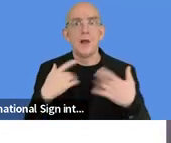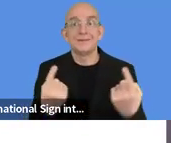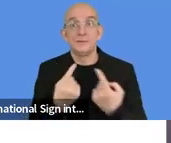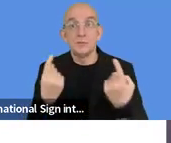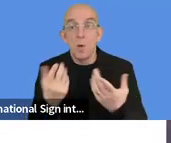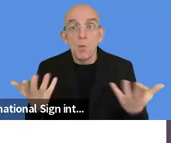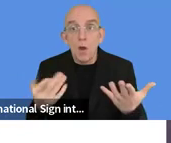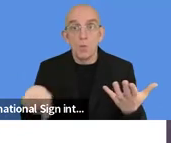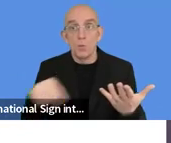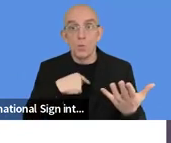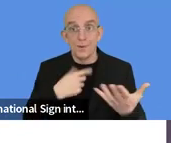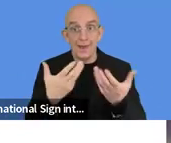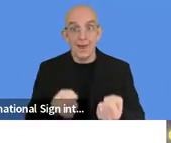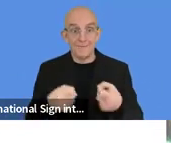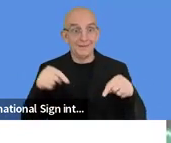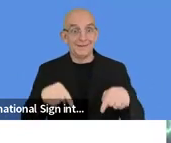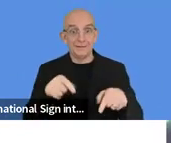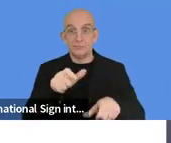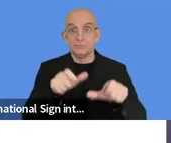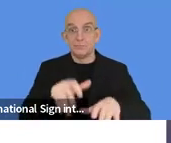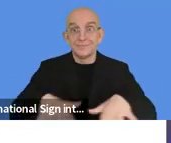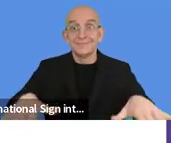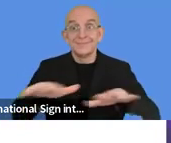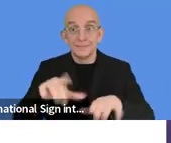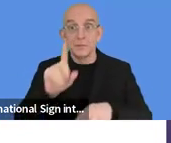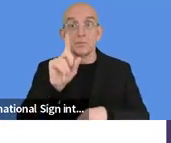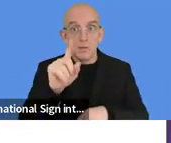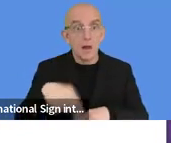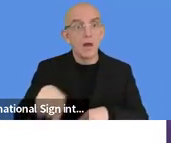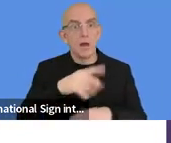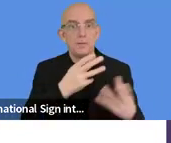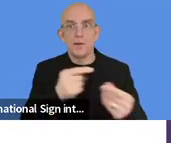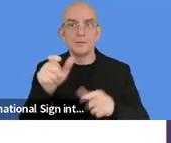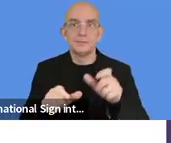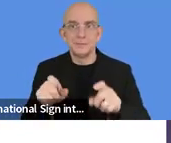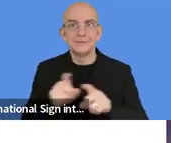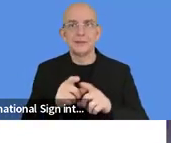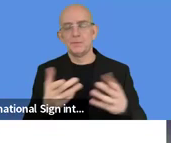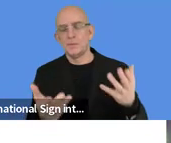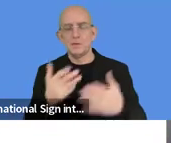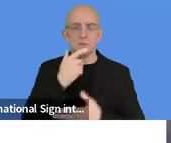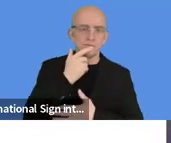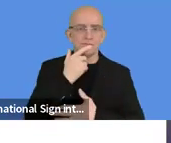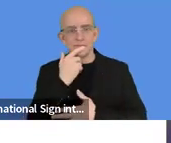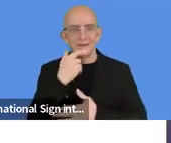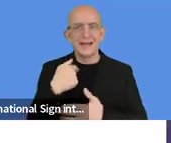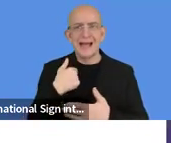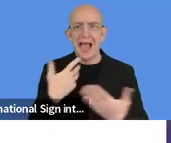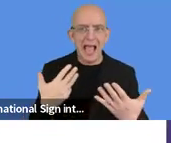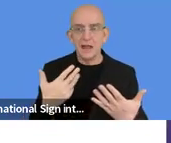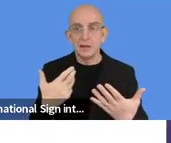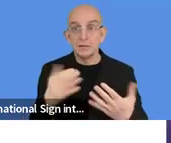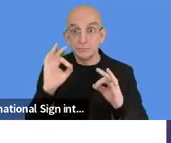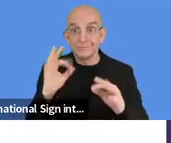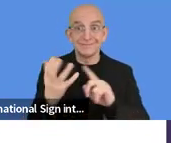those communities. But I think what a lot of us might be missing is that the benefits that we're creating